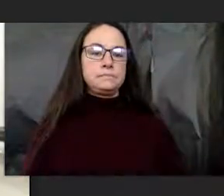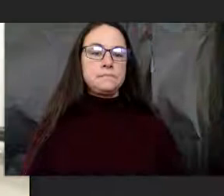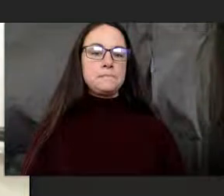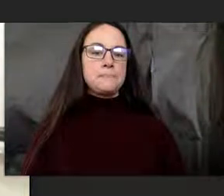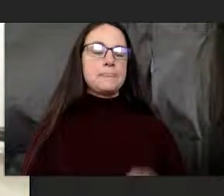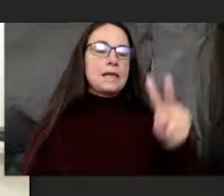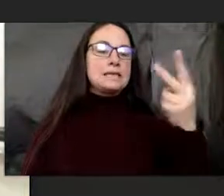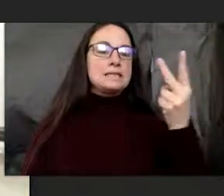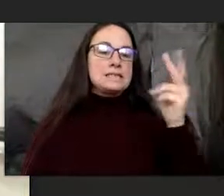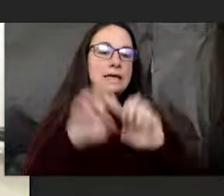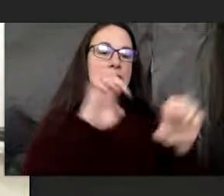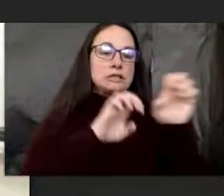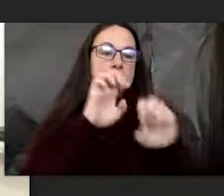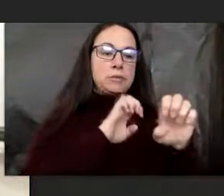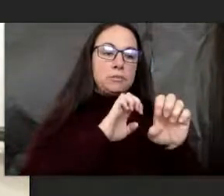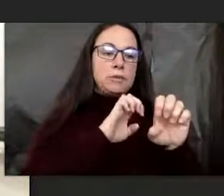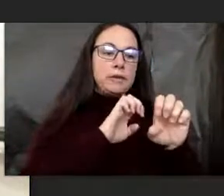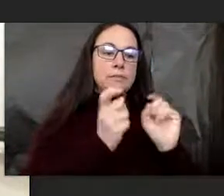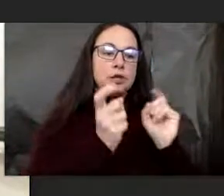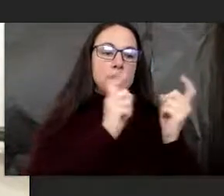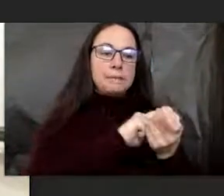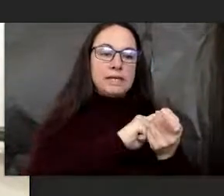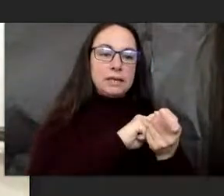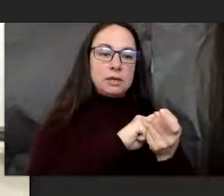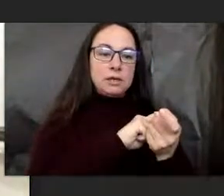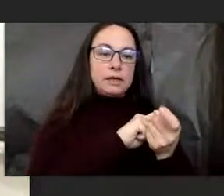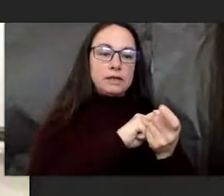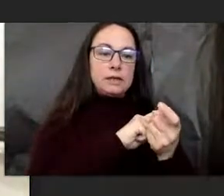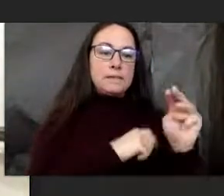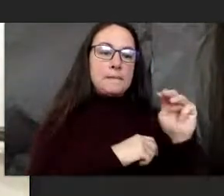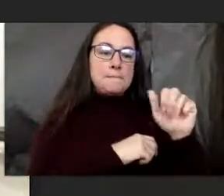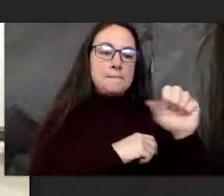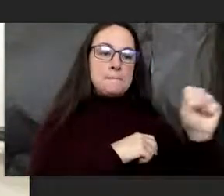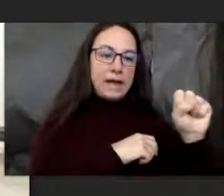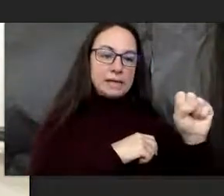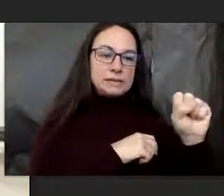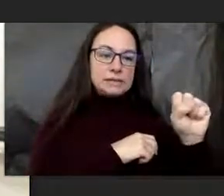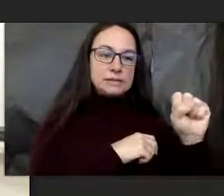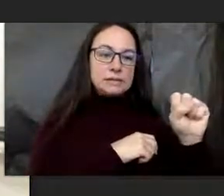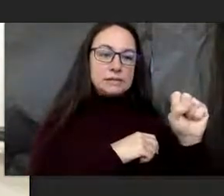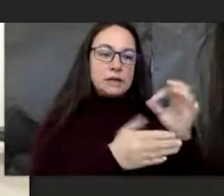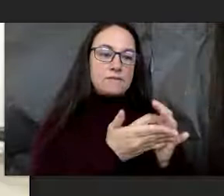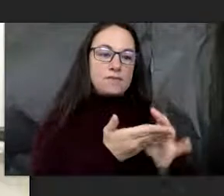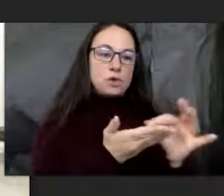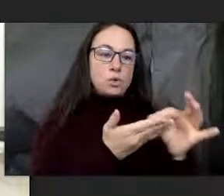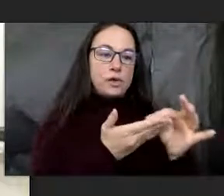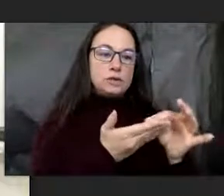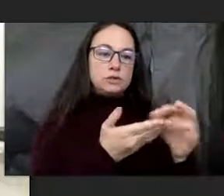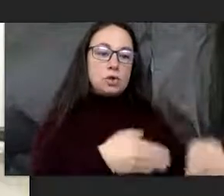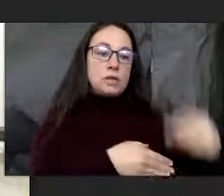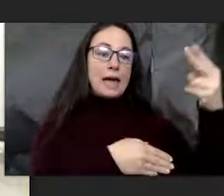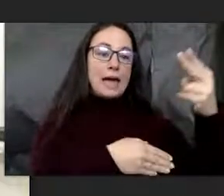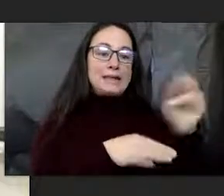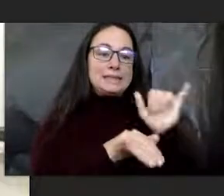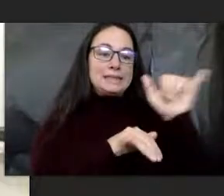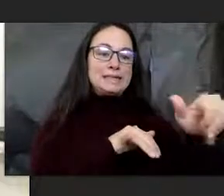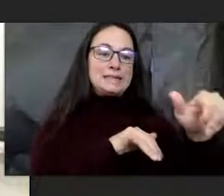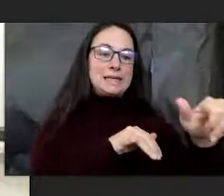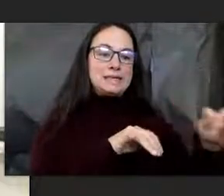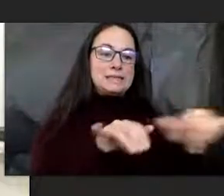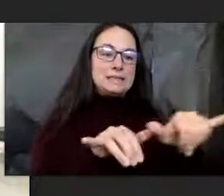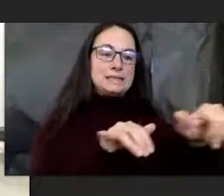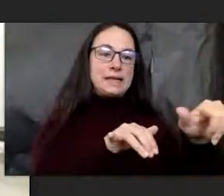second experiment, you are going to manipulate the mass of the coin, so you should keep the height the same. For this part